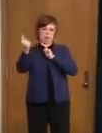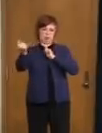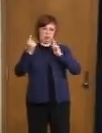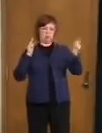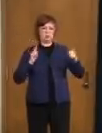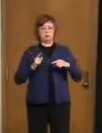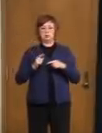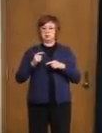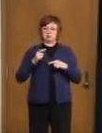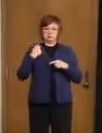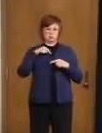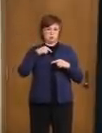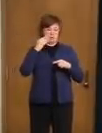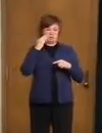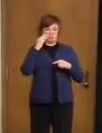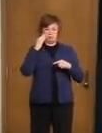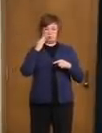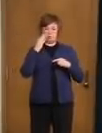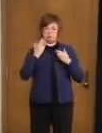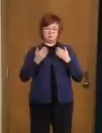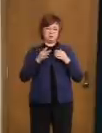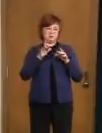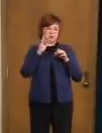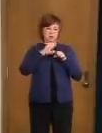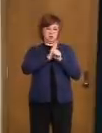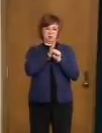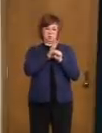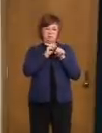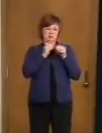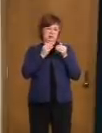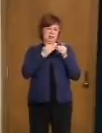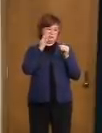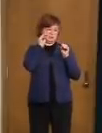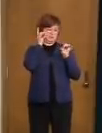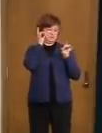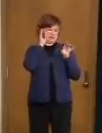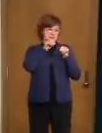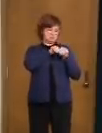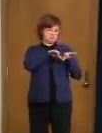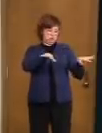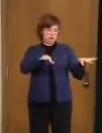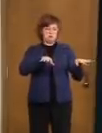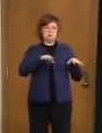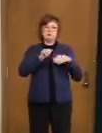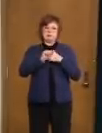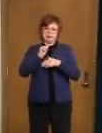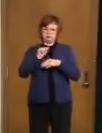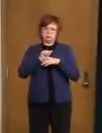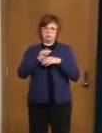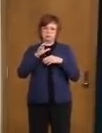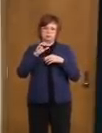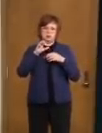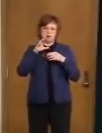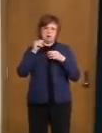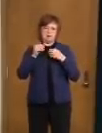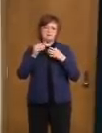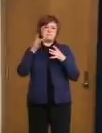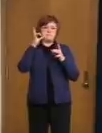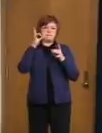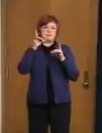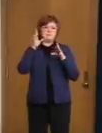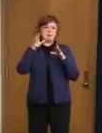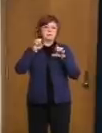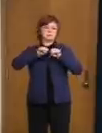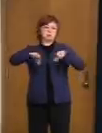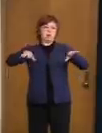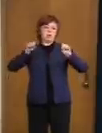It is dangerous, and it is a deadly disease. And I would like to, at this point in time, express my condolences to everyone who